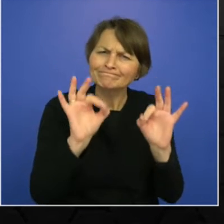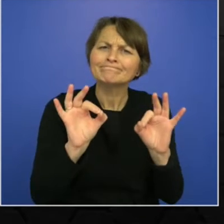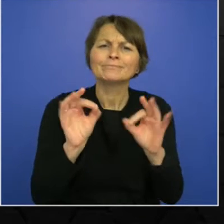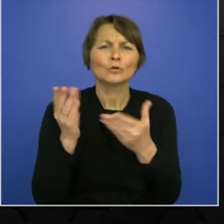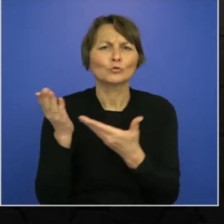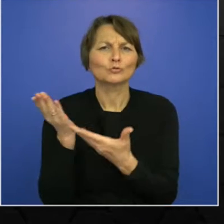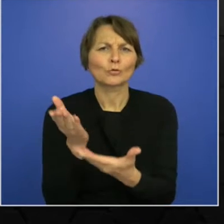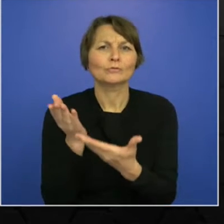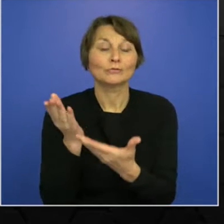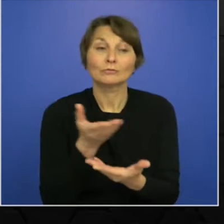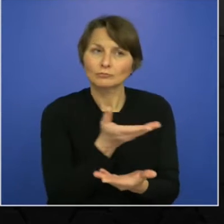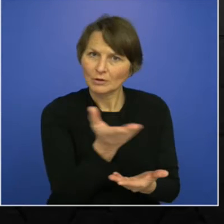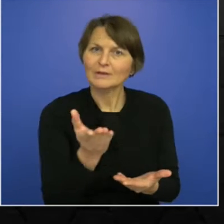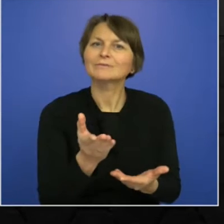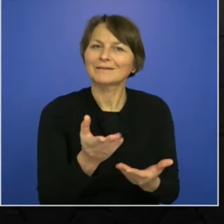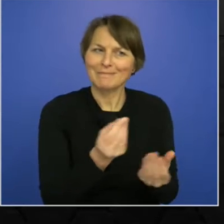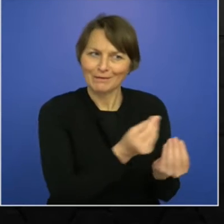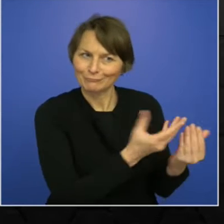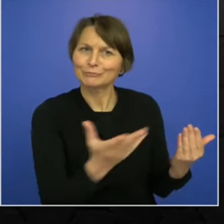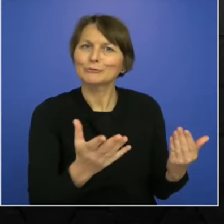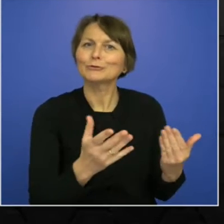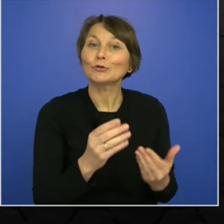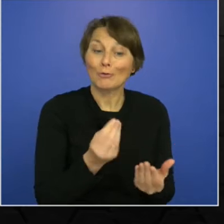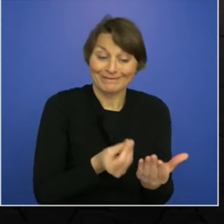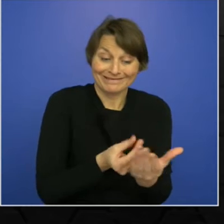certifications, and the data are protected.